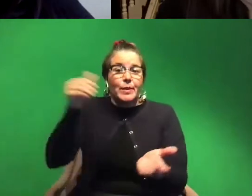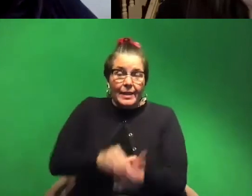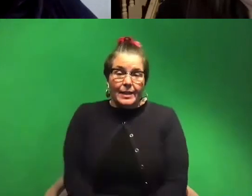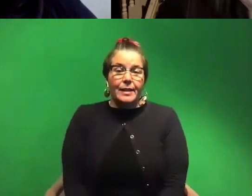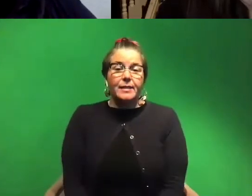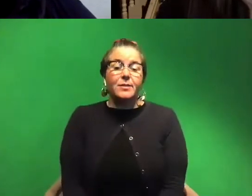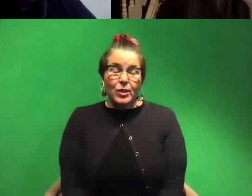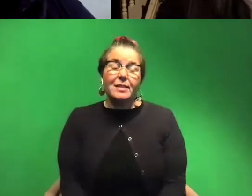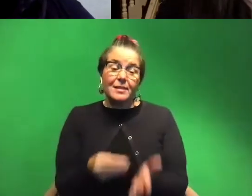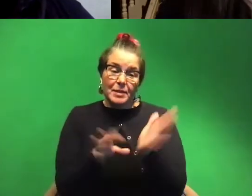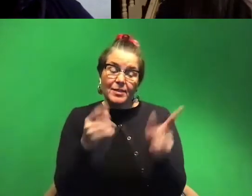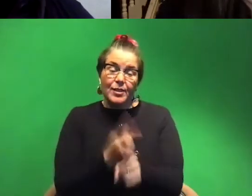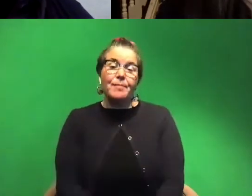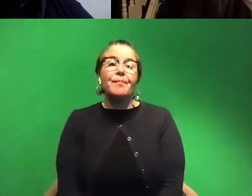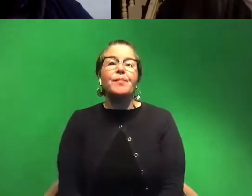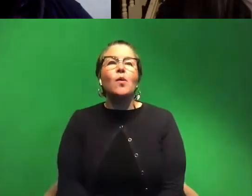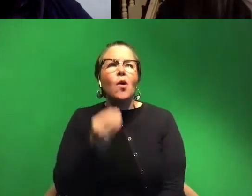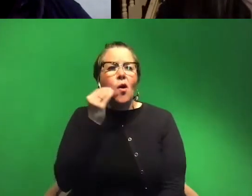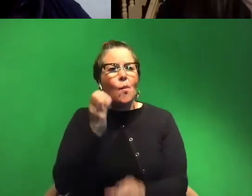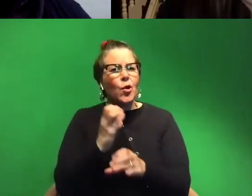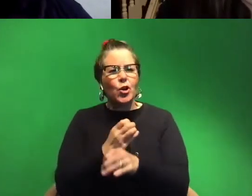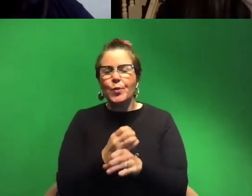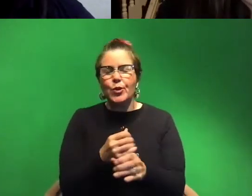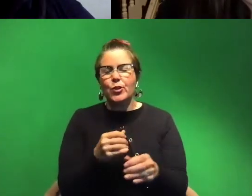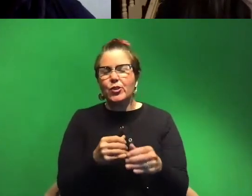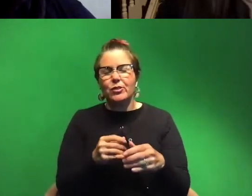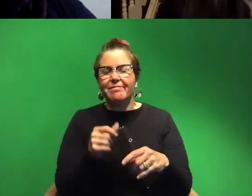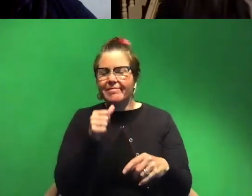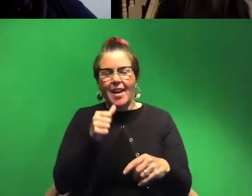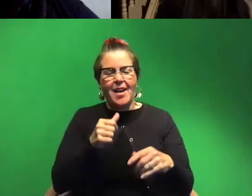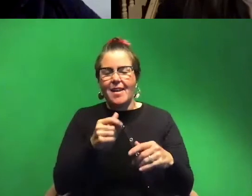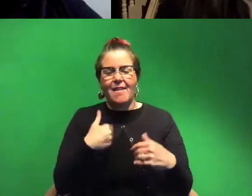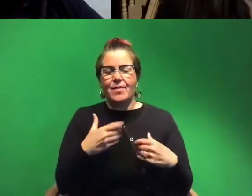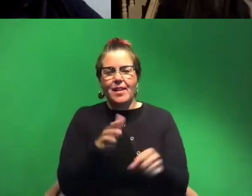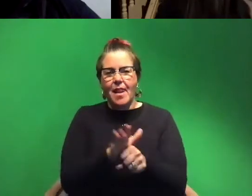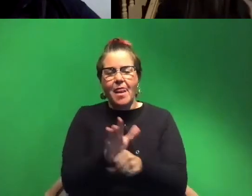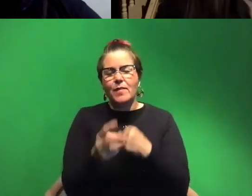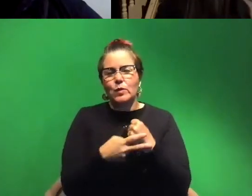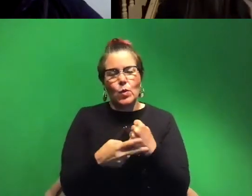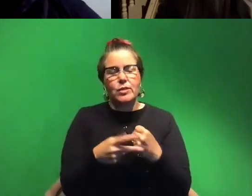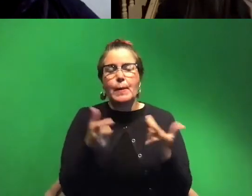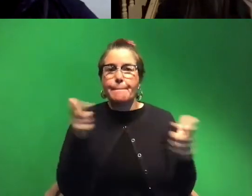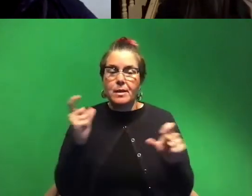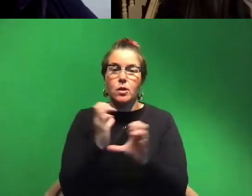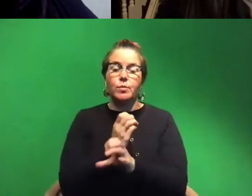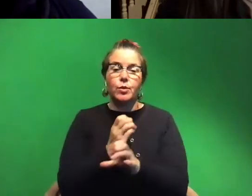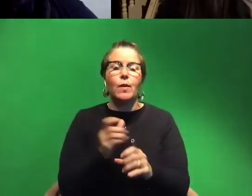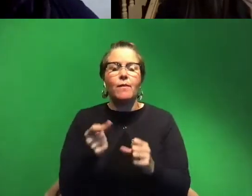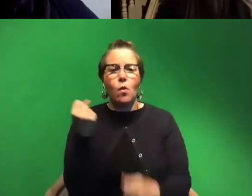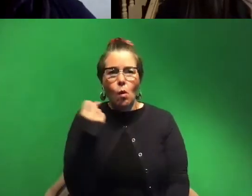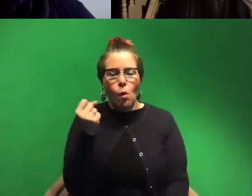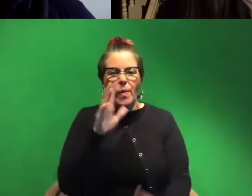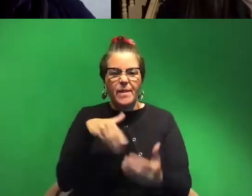Yeah. Oh boy. And a home computer does not have the amount of storage necessary to do this. You do need a really big computer because you have to hold the